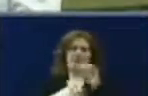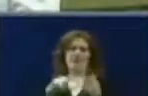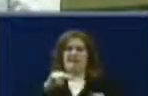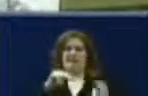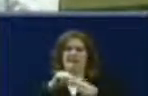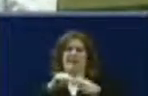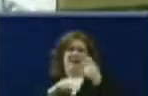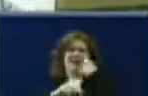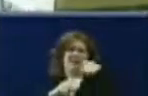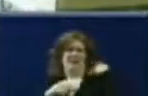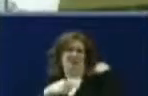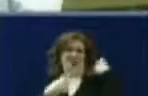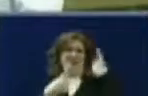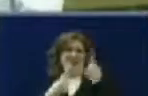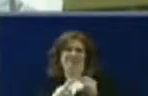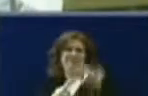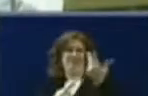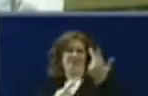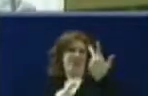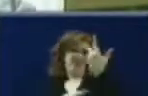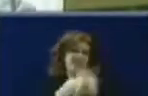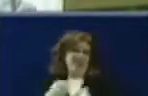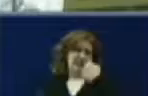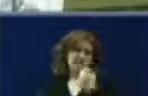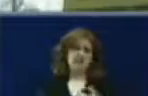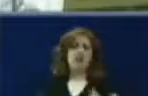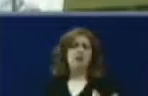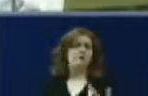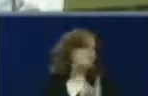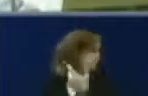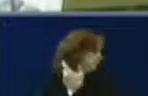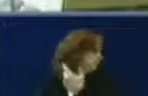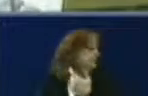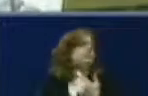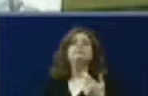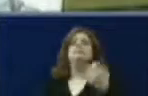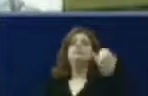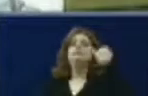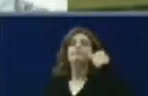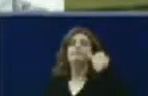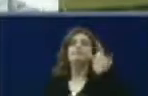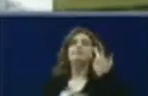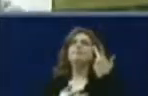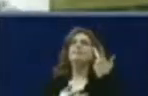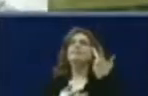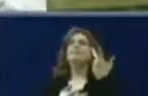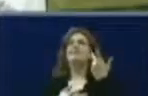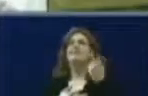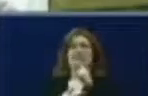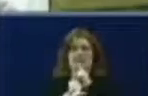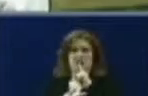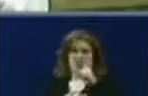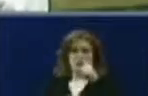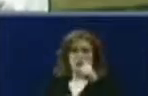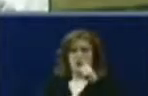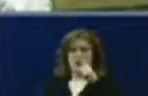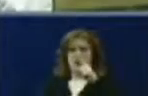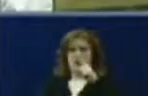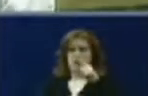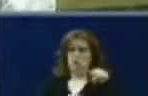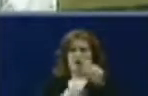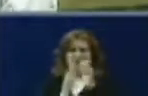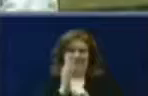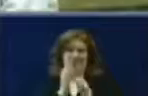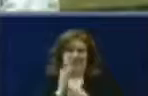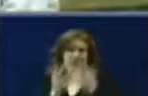over 3 years. And that's really, you all have taken that with the importance